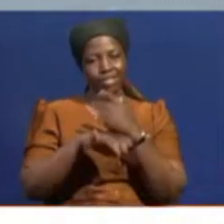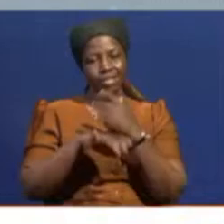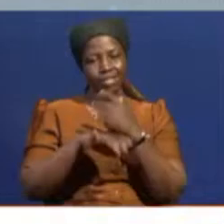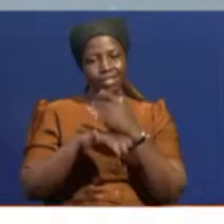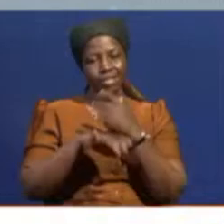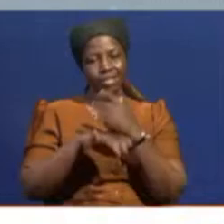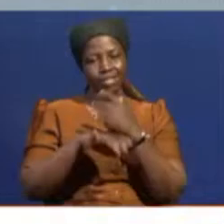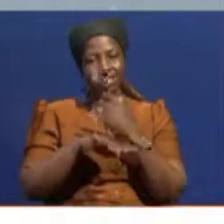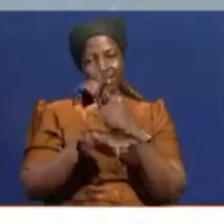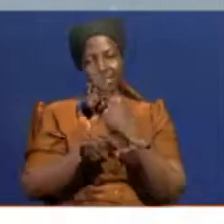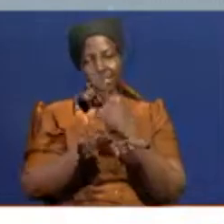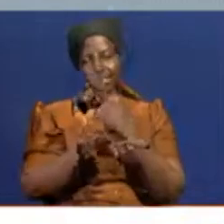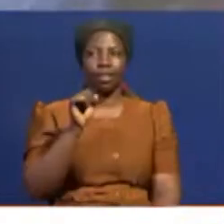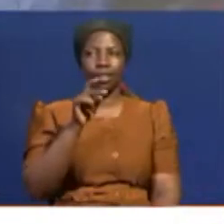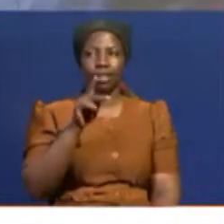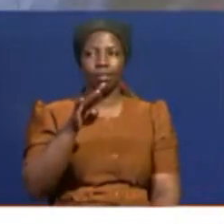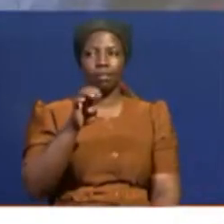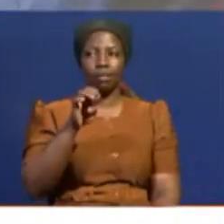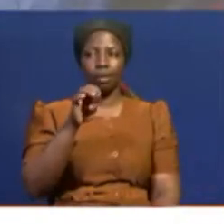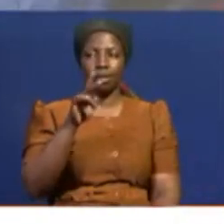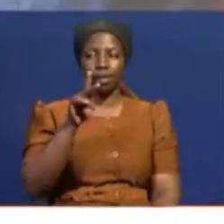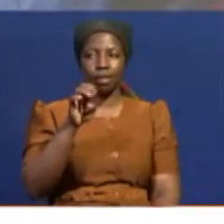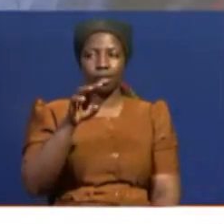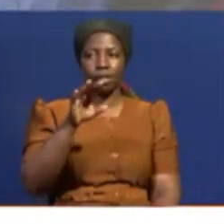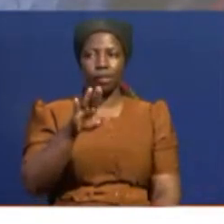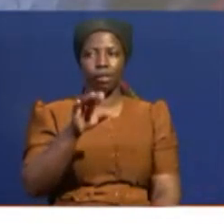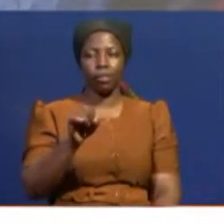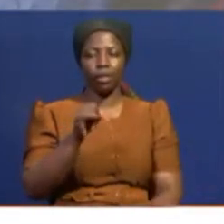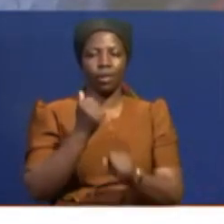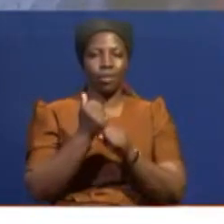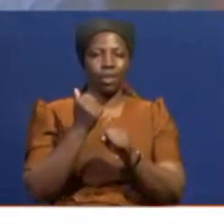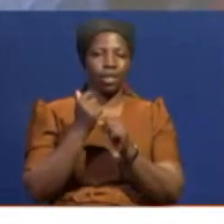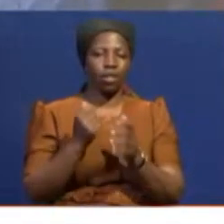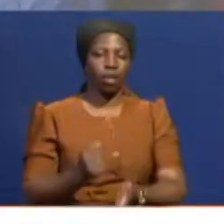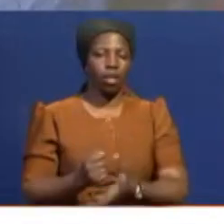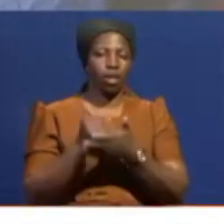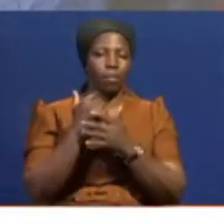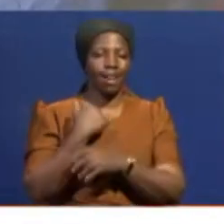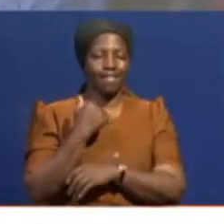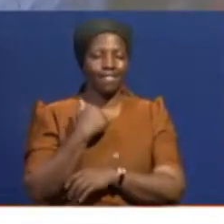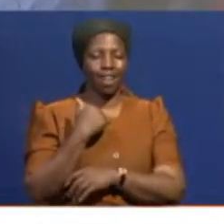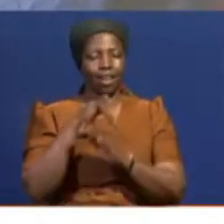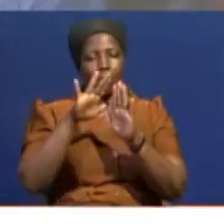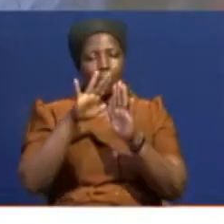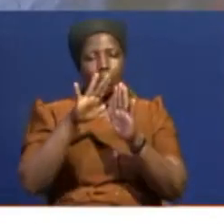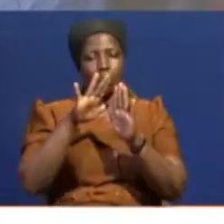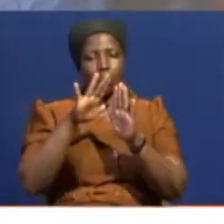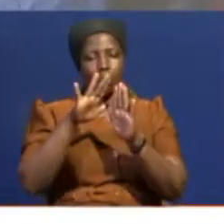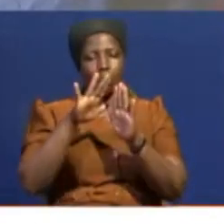facilitate essential goods like medicine, utilizing Kenya's expansive postal and courier